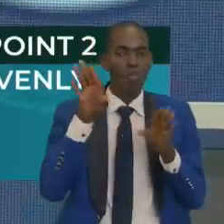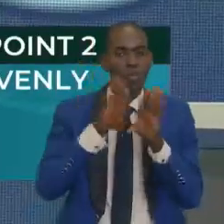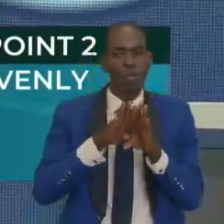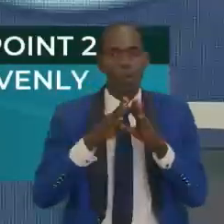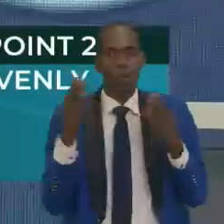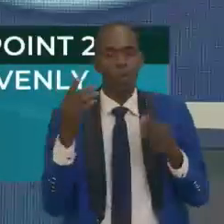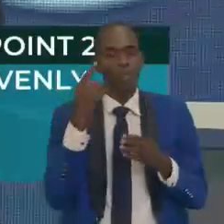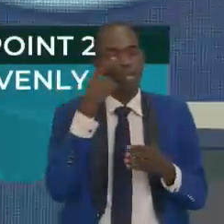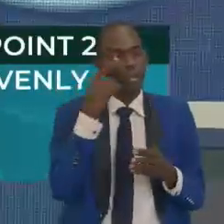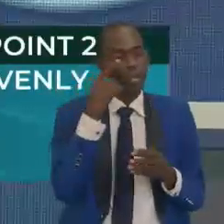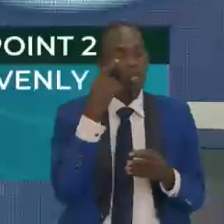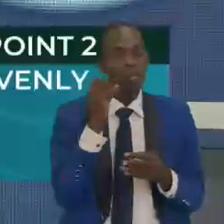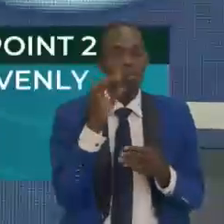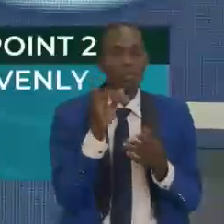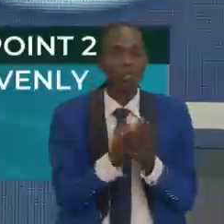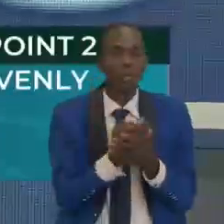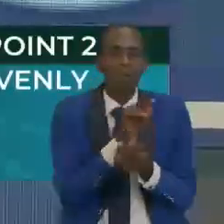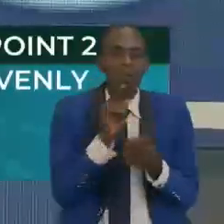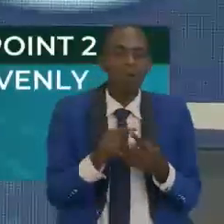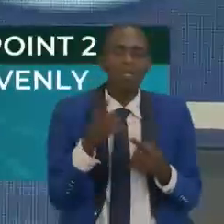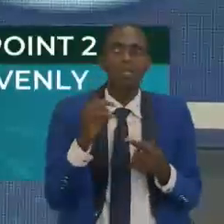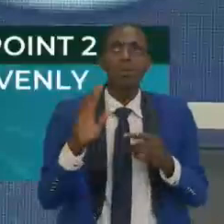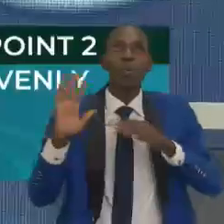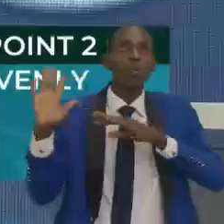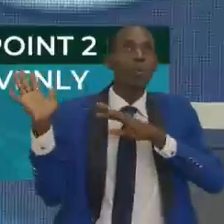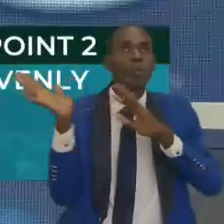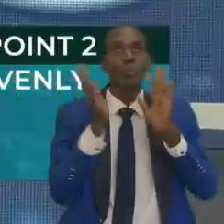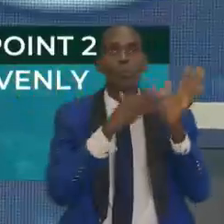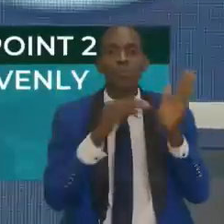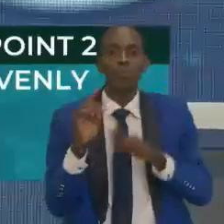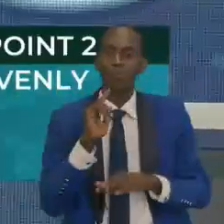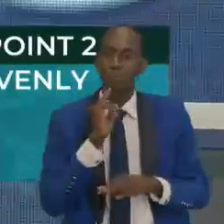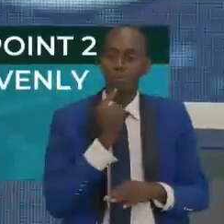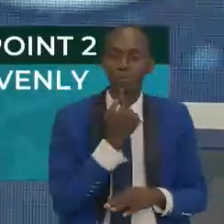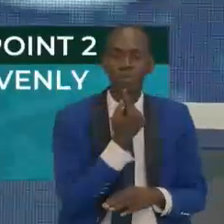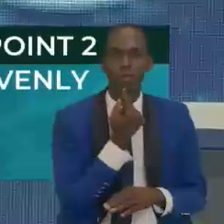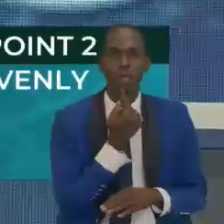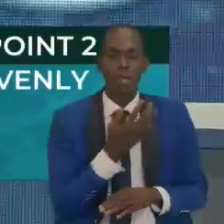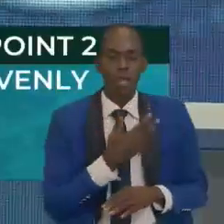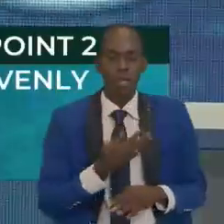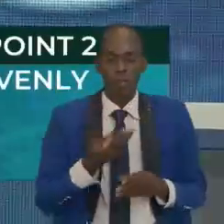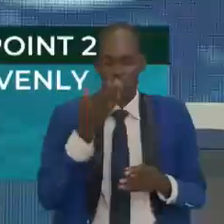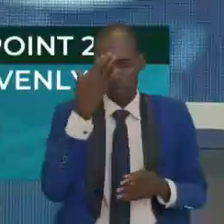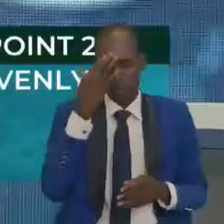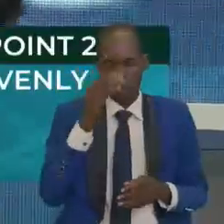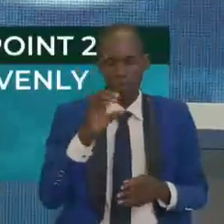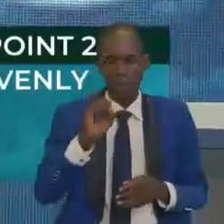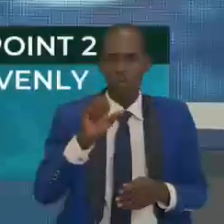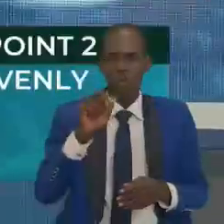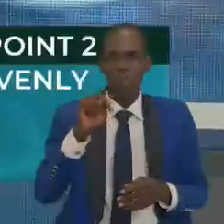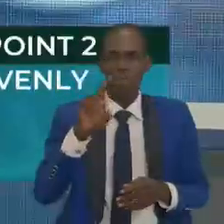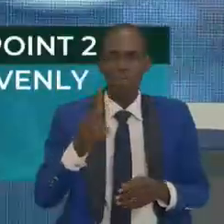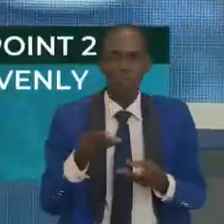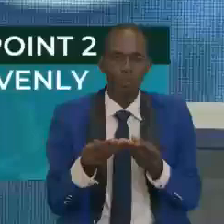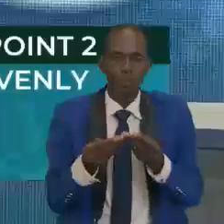so that if the wind is blowing and sand is being blown